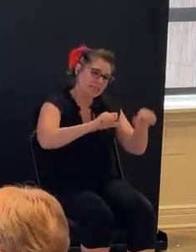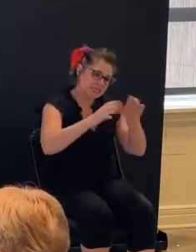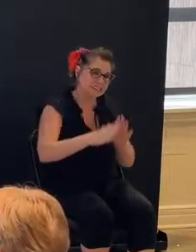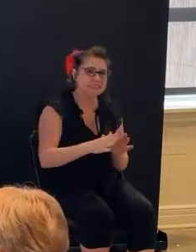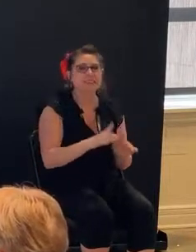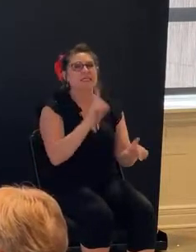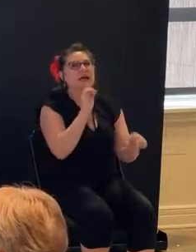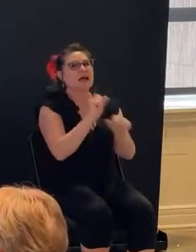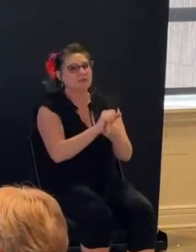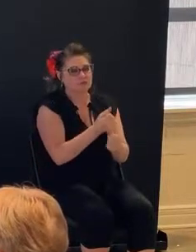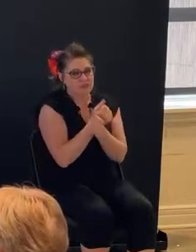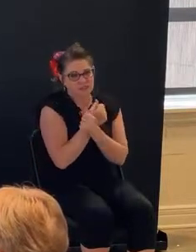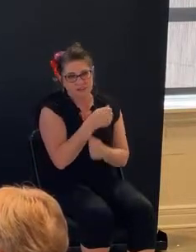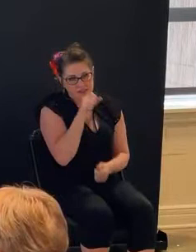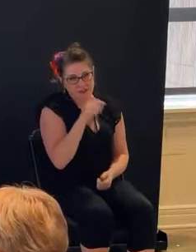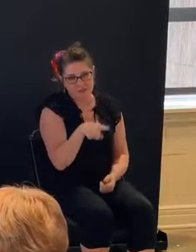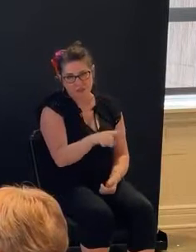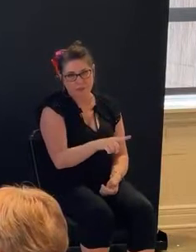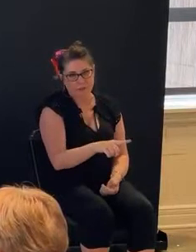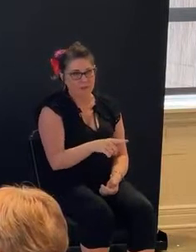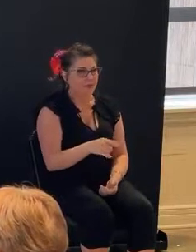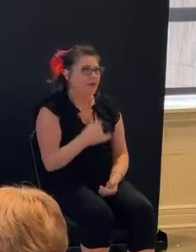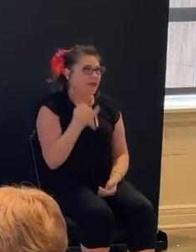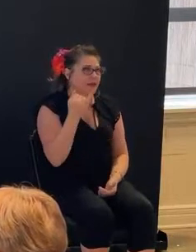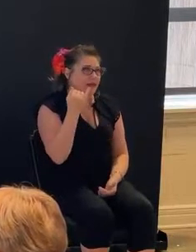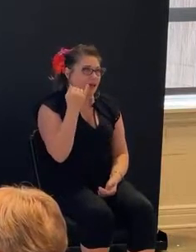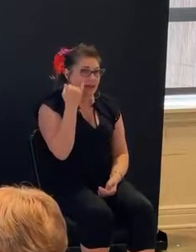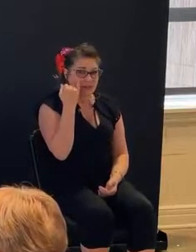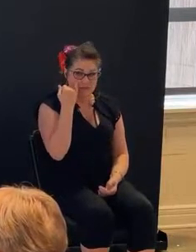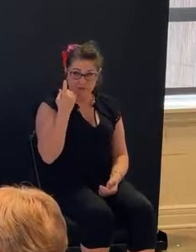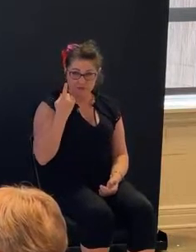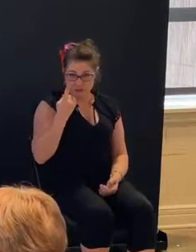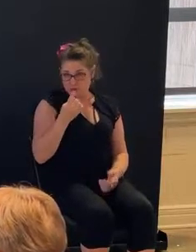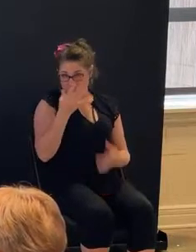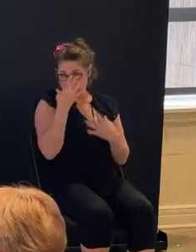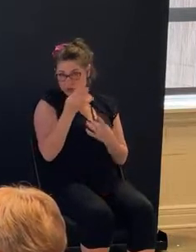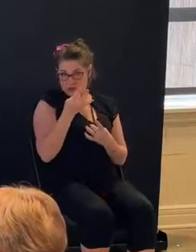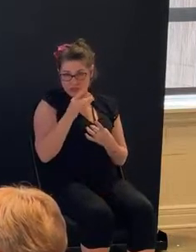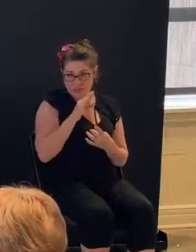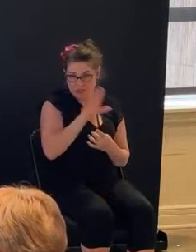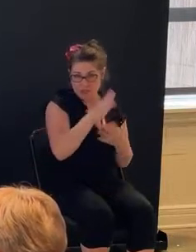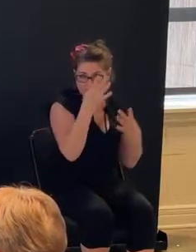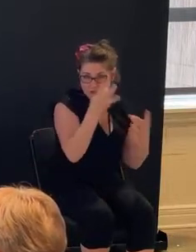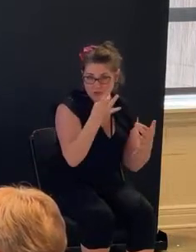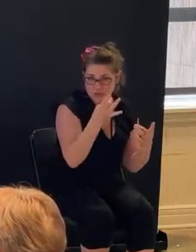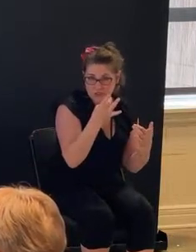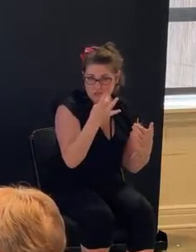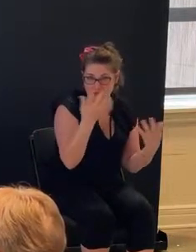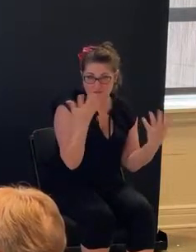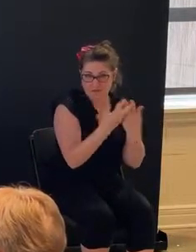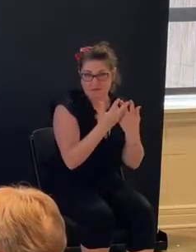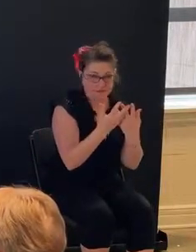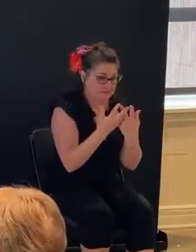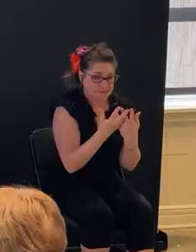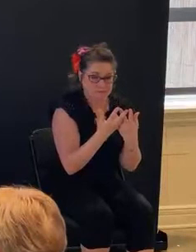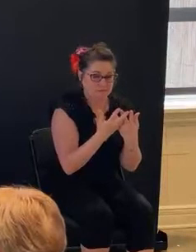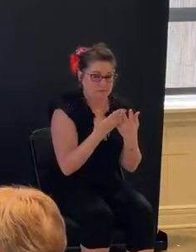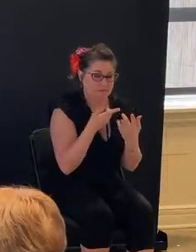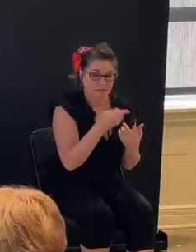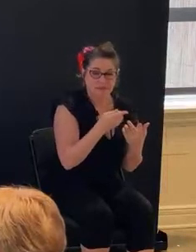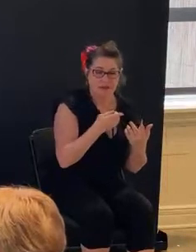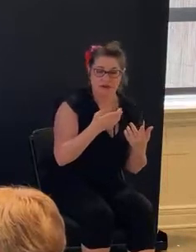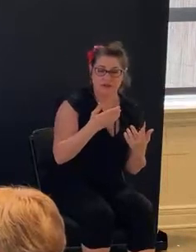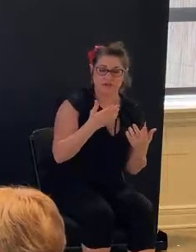them. And I find that if you're interested in what they're interested in, you're interested in what they're doing, they are